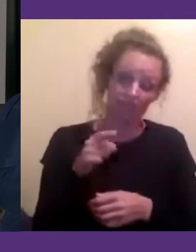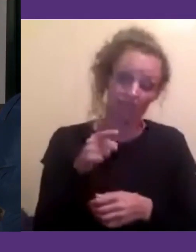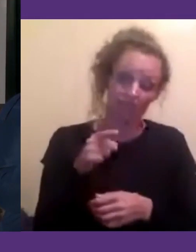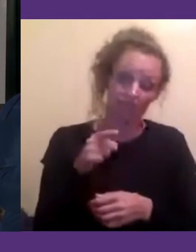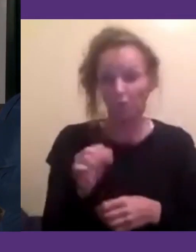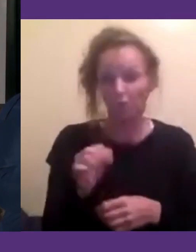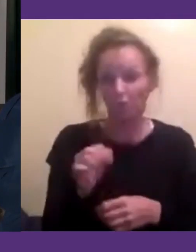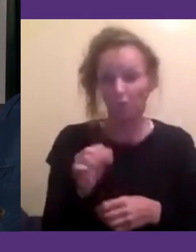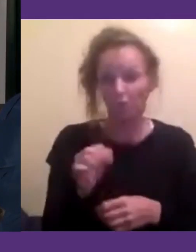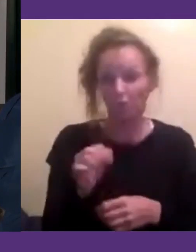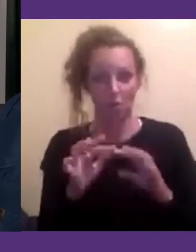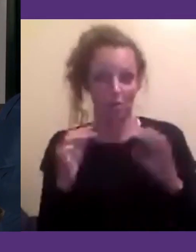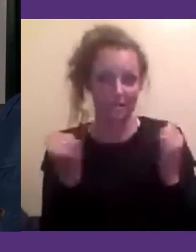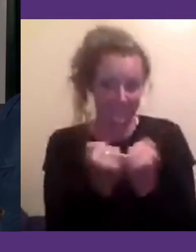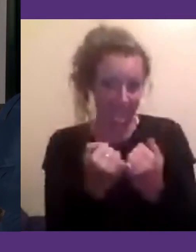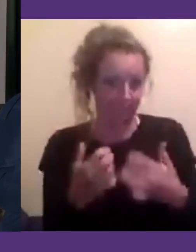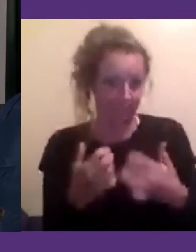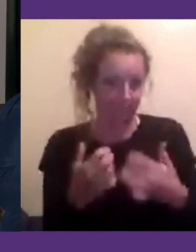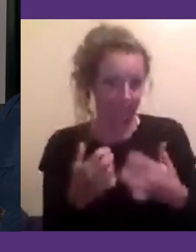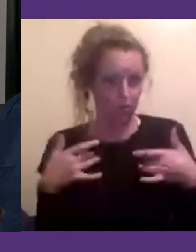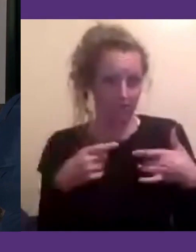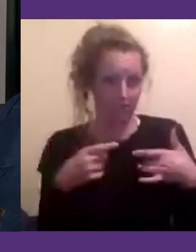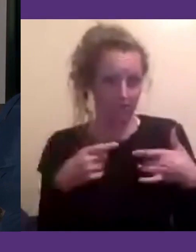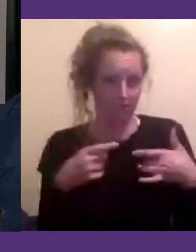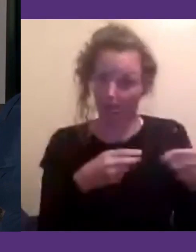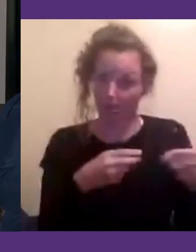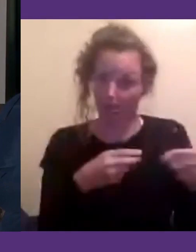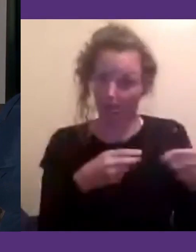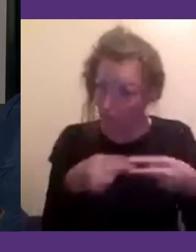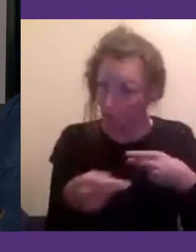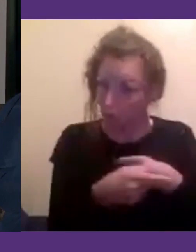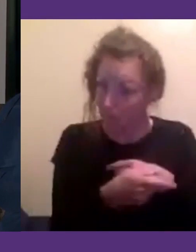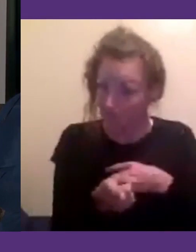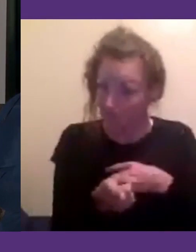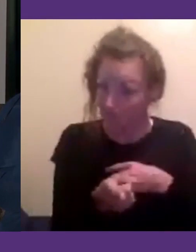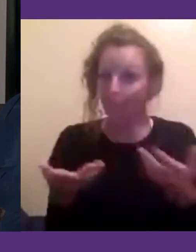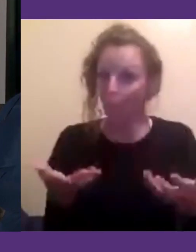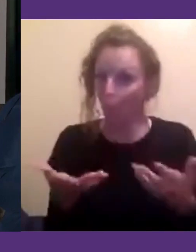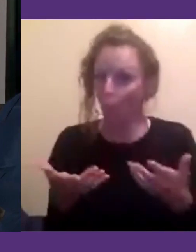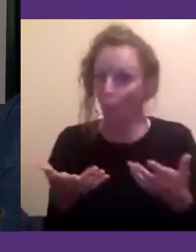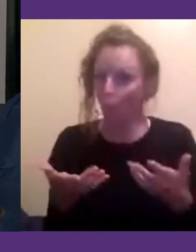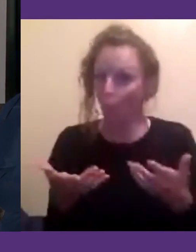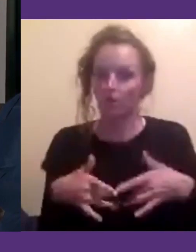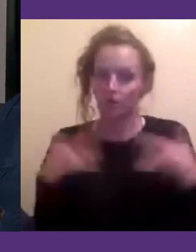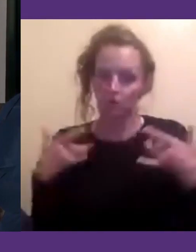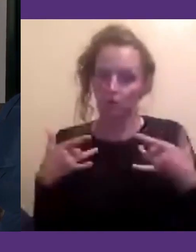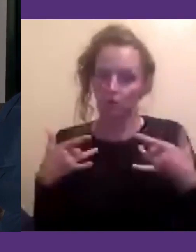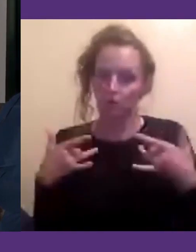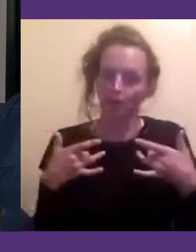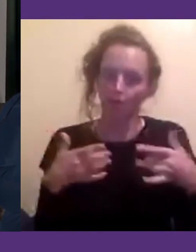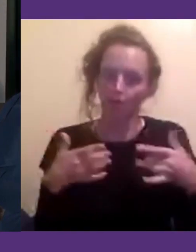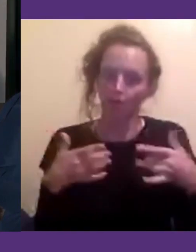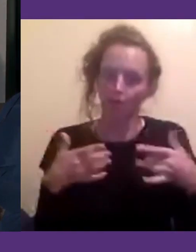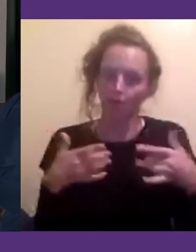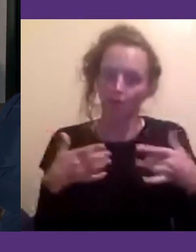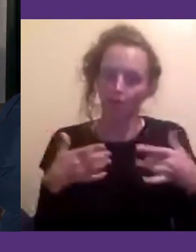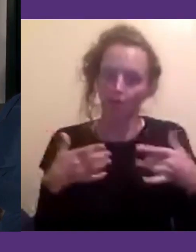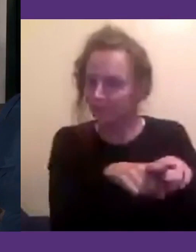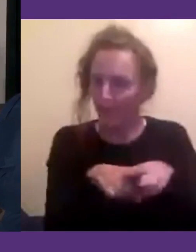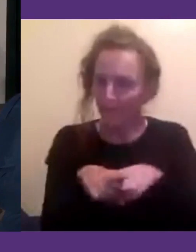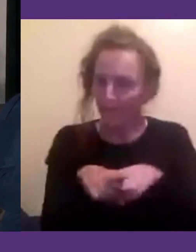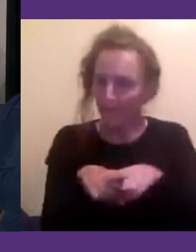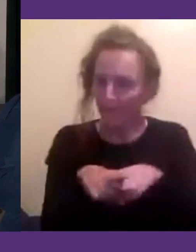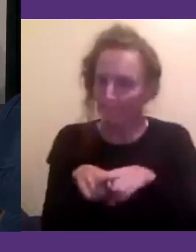more leaning towards radio or TV or other formats. So are you sort of a part of the jigsaw for the news team itself in the way you're working?